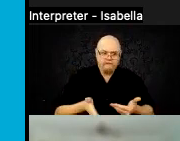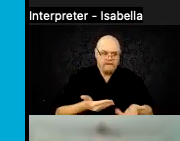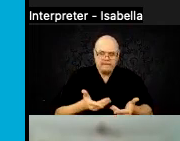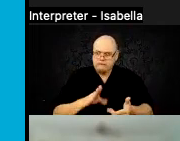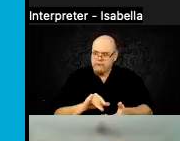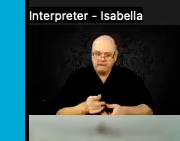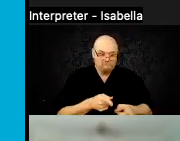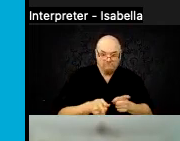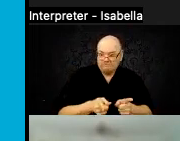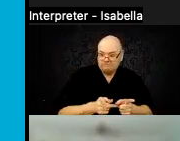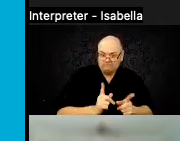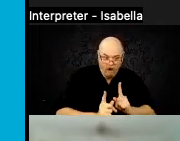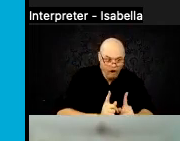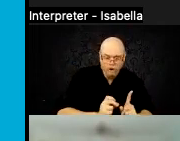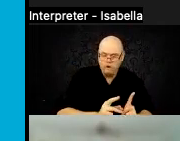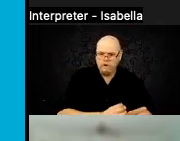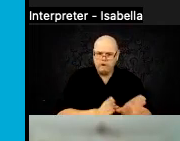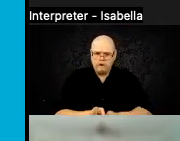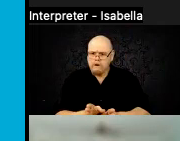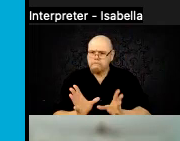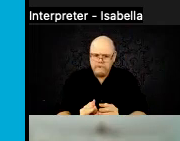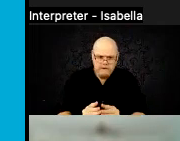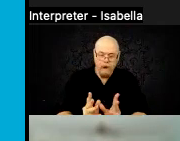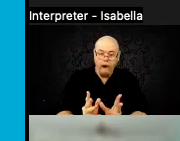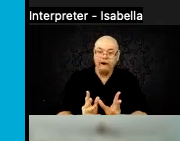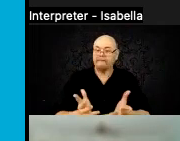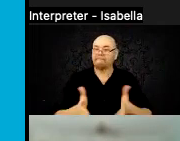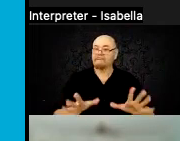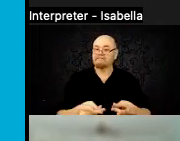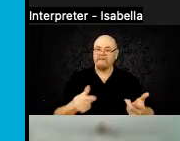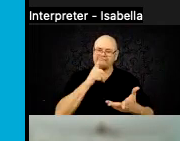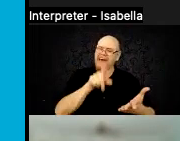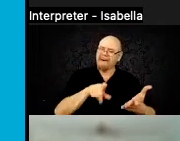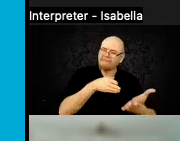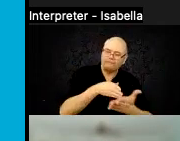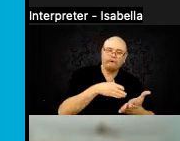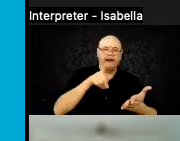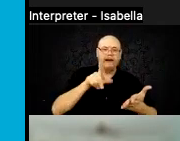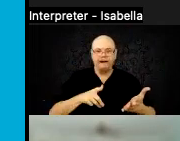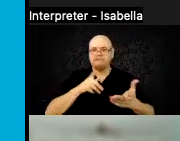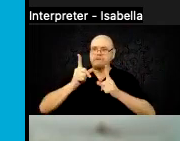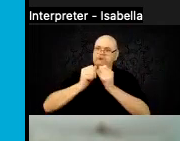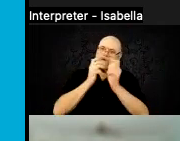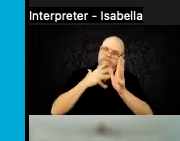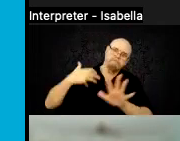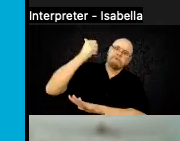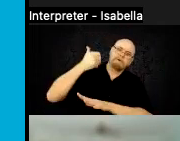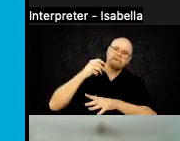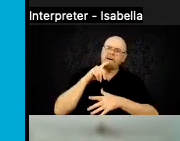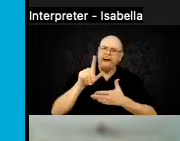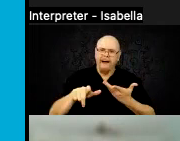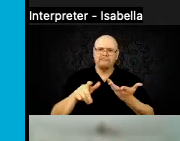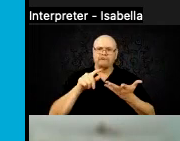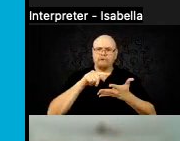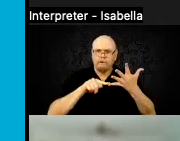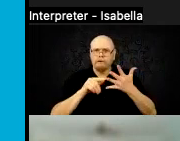Equip for Equality and through the Client Assistance Program, we help a lot of individuals through self-advocacy assistance, talking